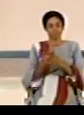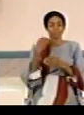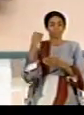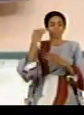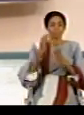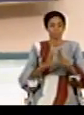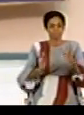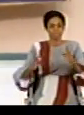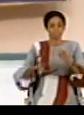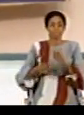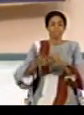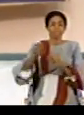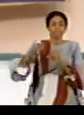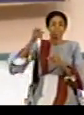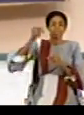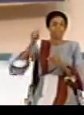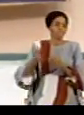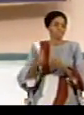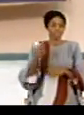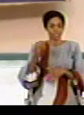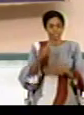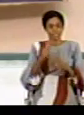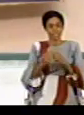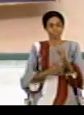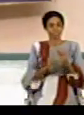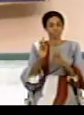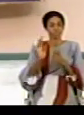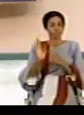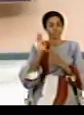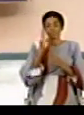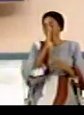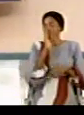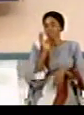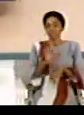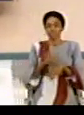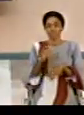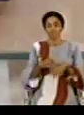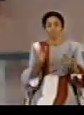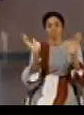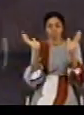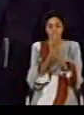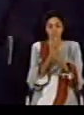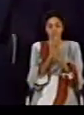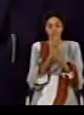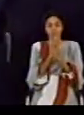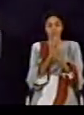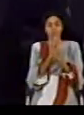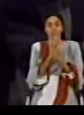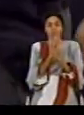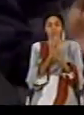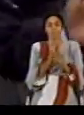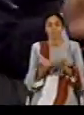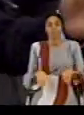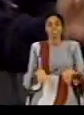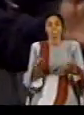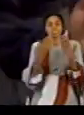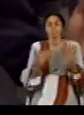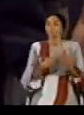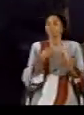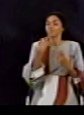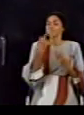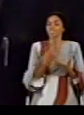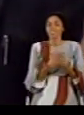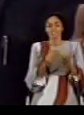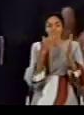bigger, and everybody will be touched. Everyone will be touched. I want you to lift up your voice and pray. Say, Lord, prepare